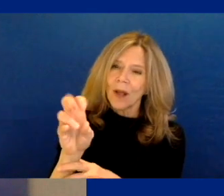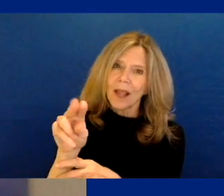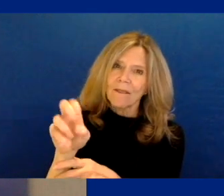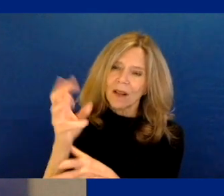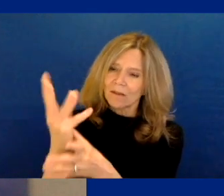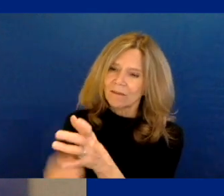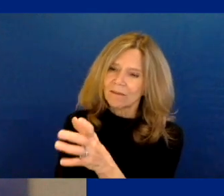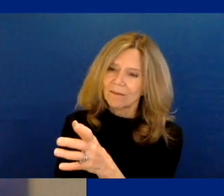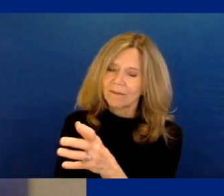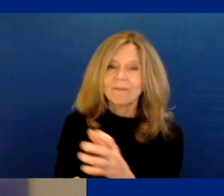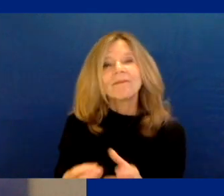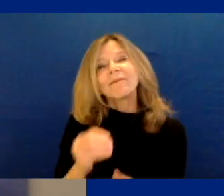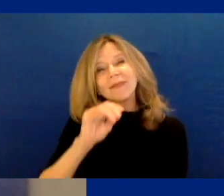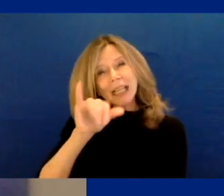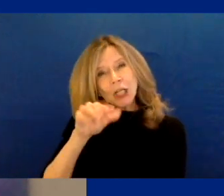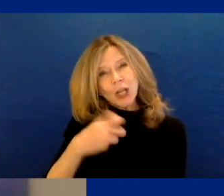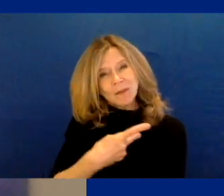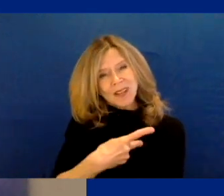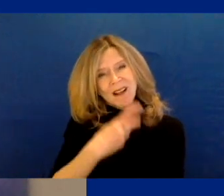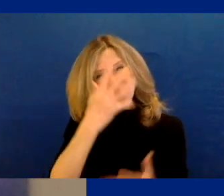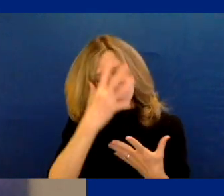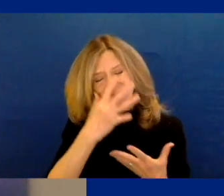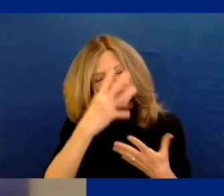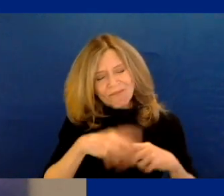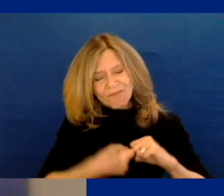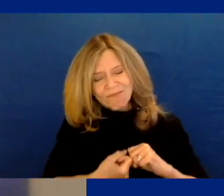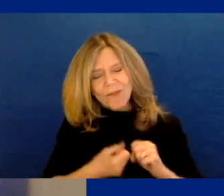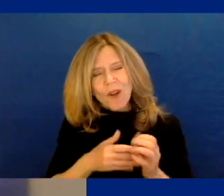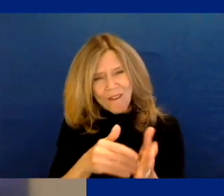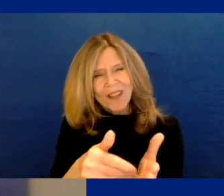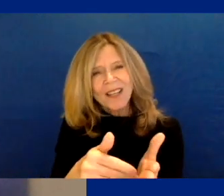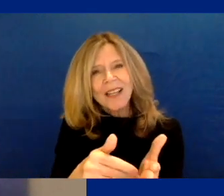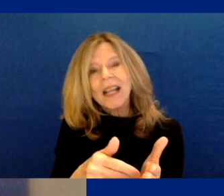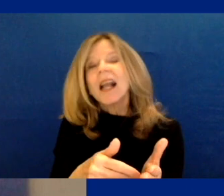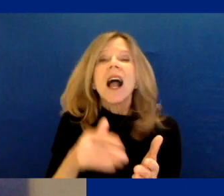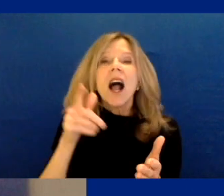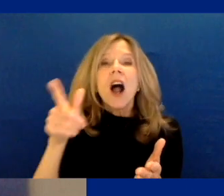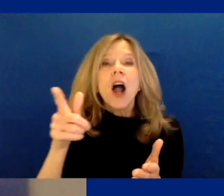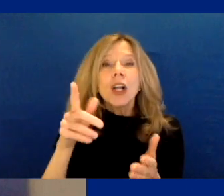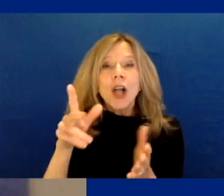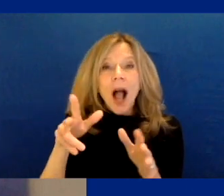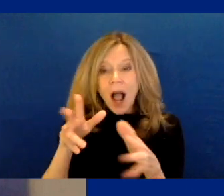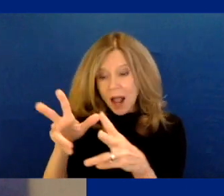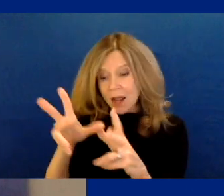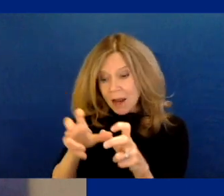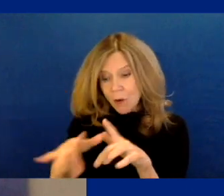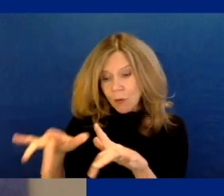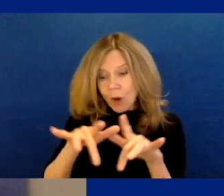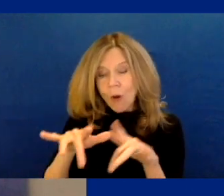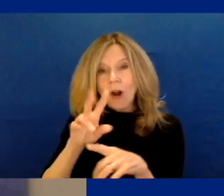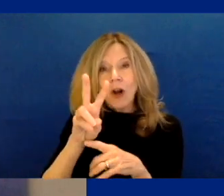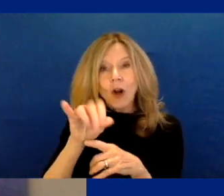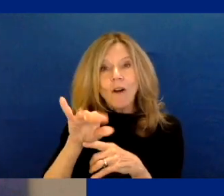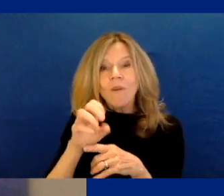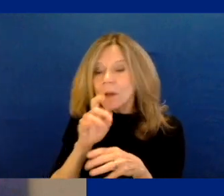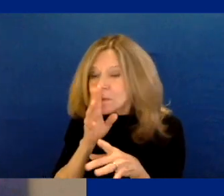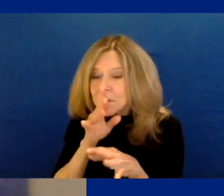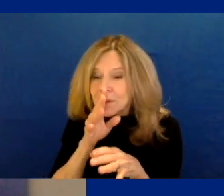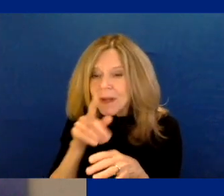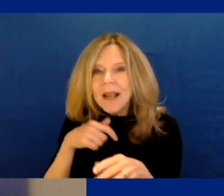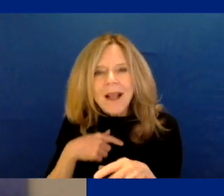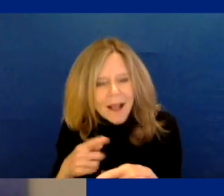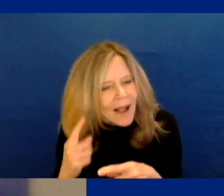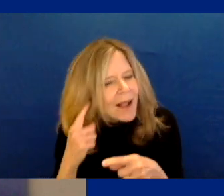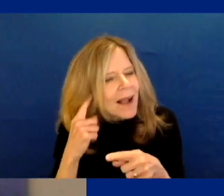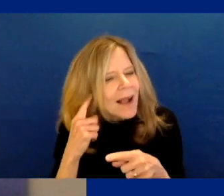have been mourning her loss together, thinking of her often. I play her voicemails. What I know is that she had unconditional